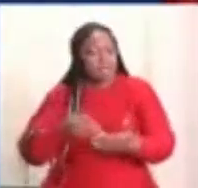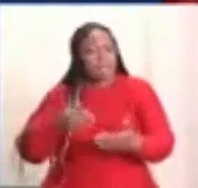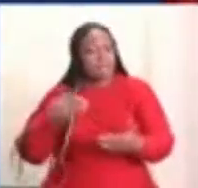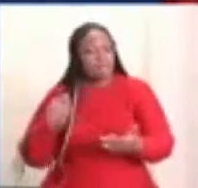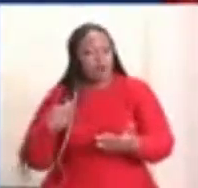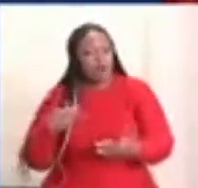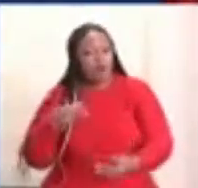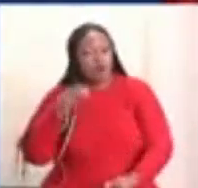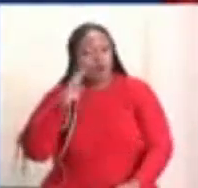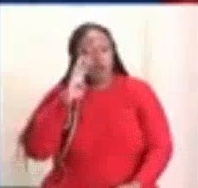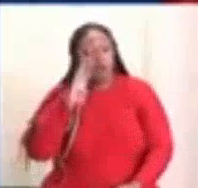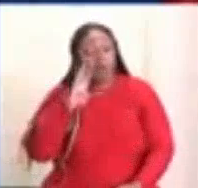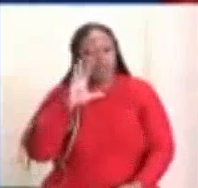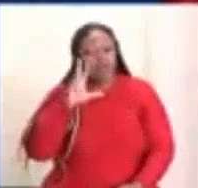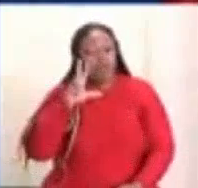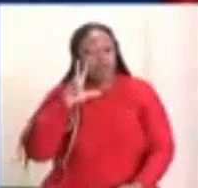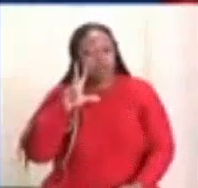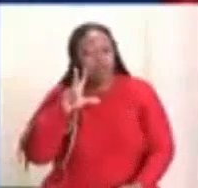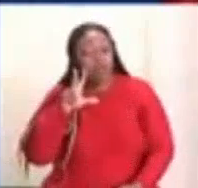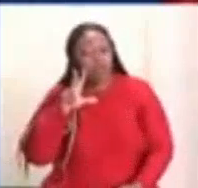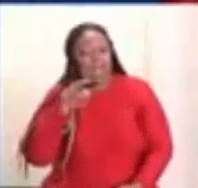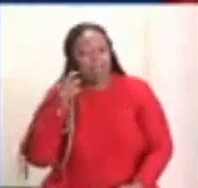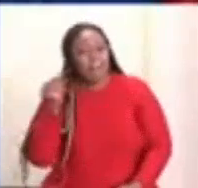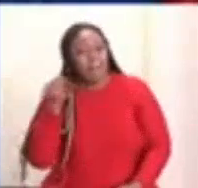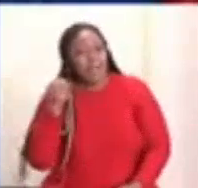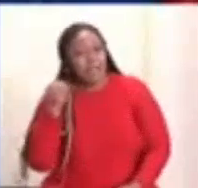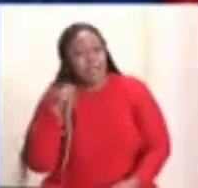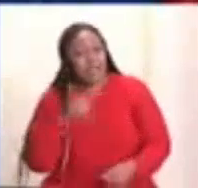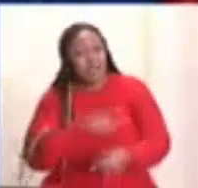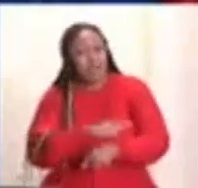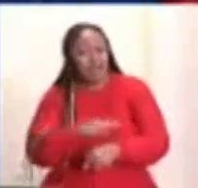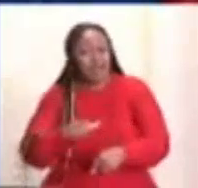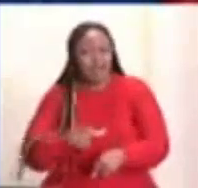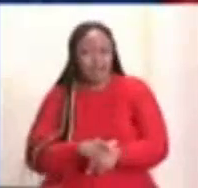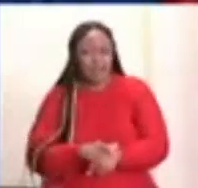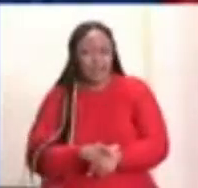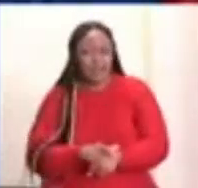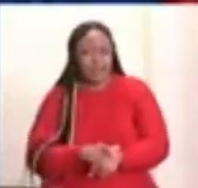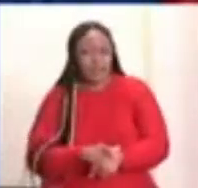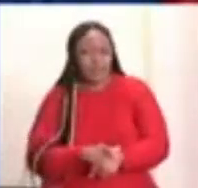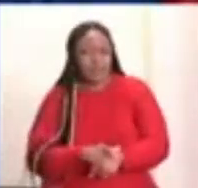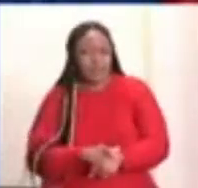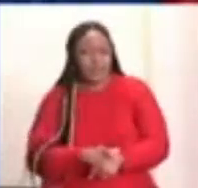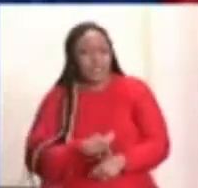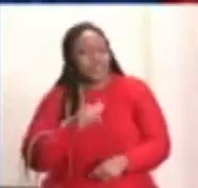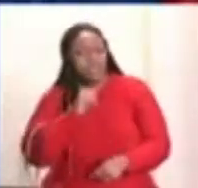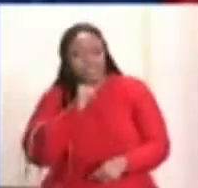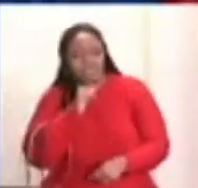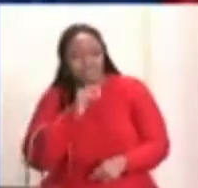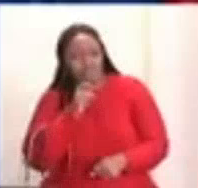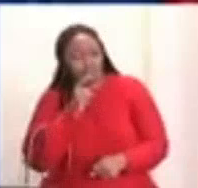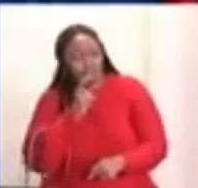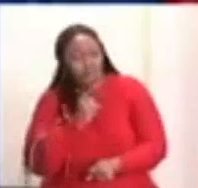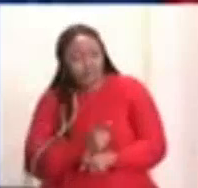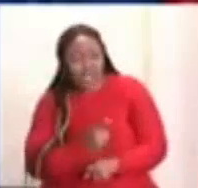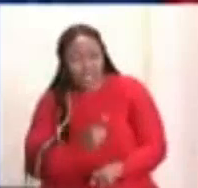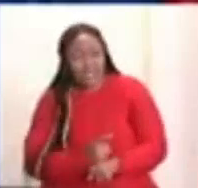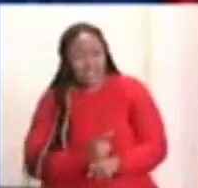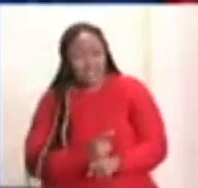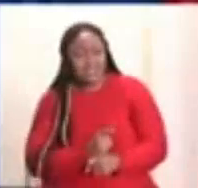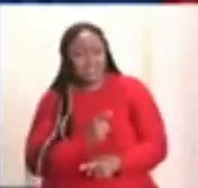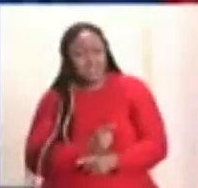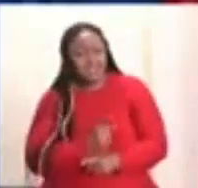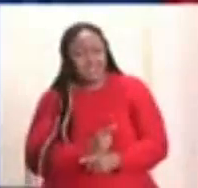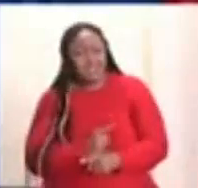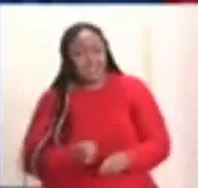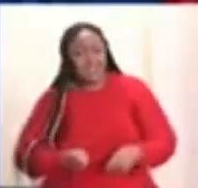down in Bon Accord, we want to give the people small change and say, go on, go your way. With 400 and something thousand dollars, what